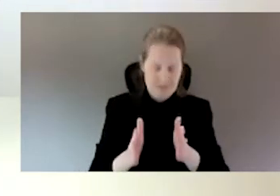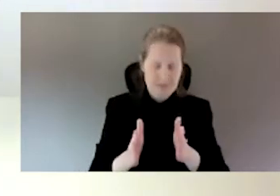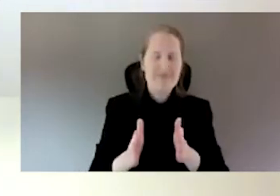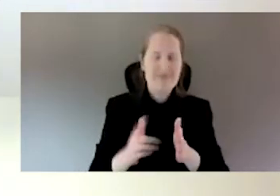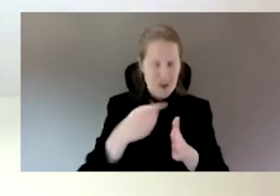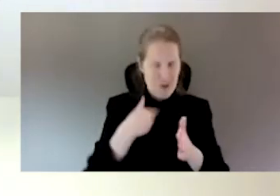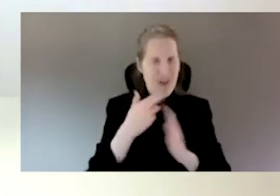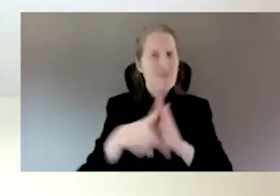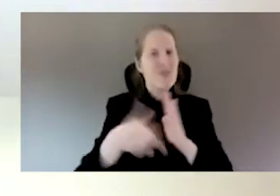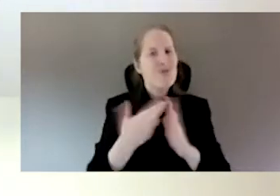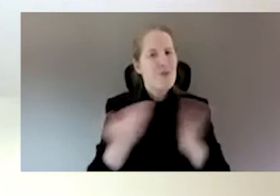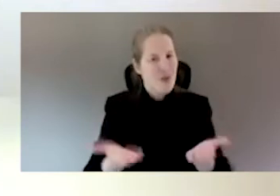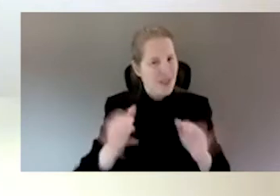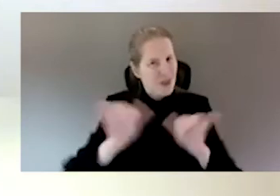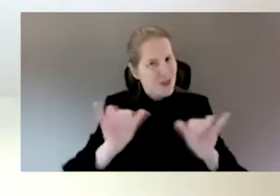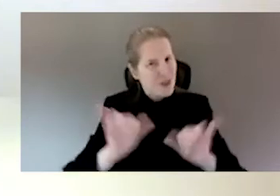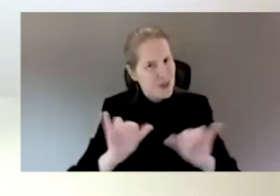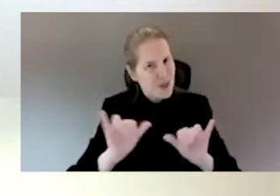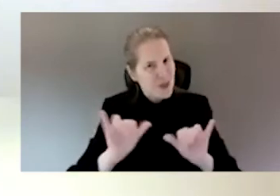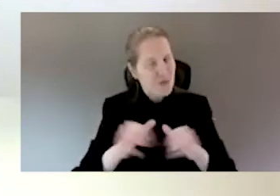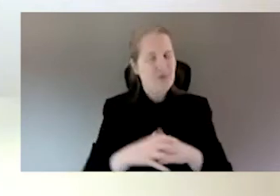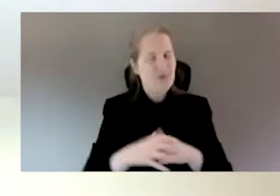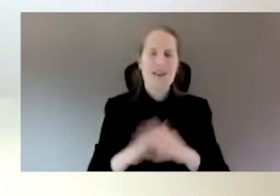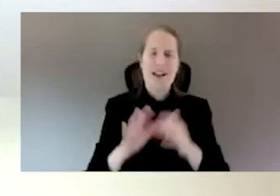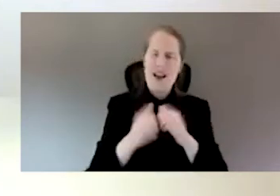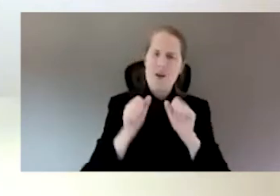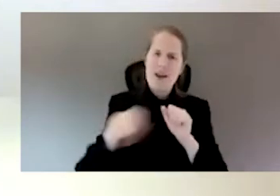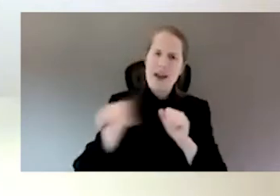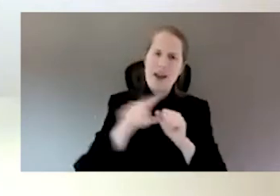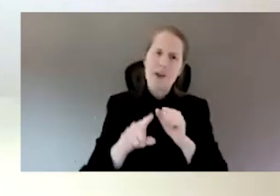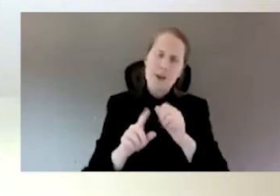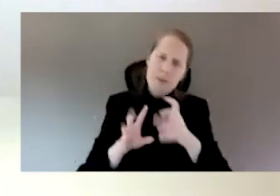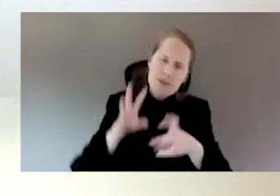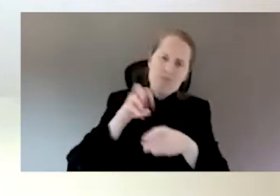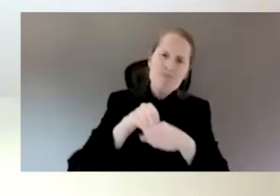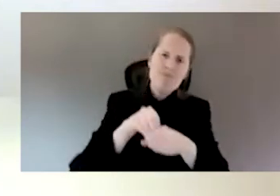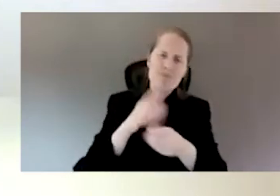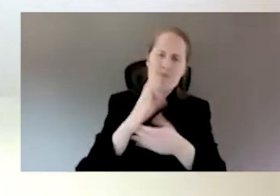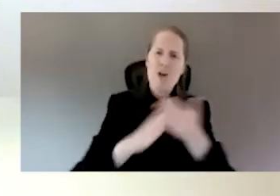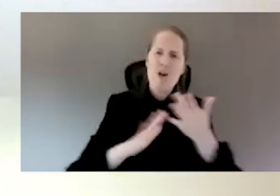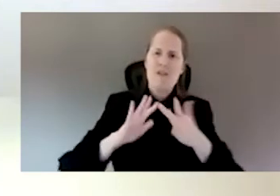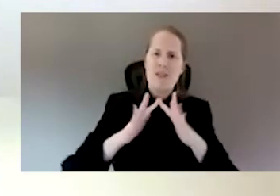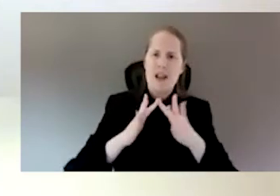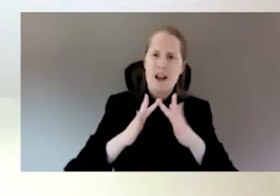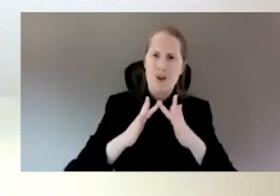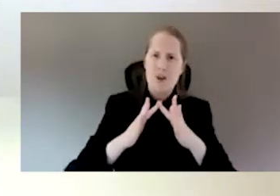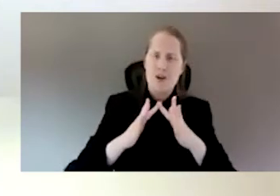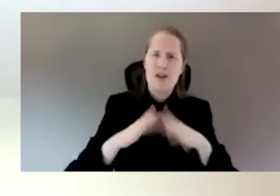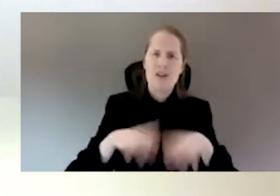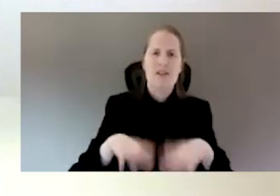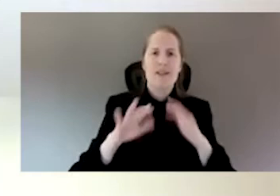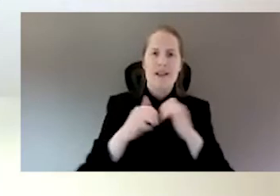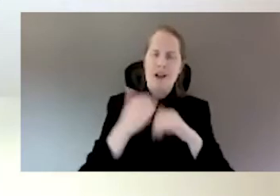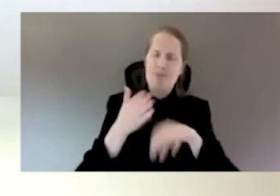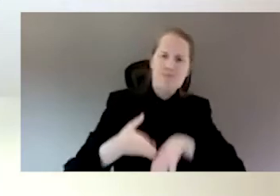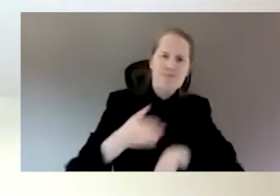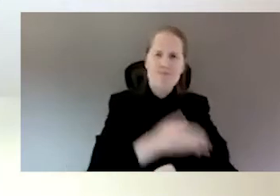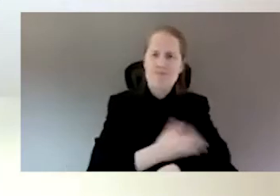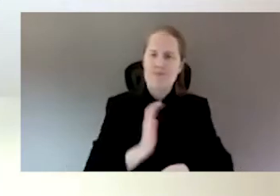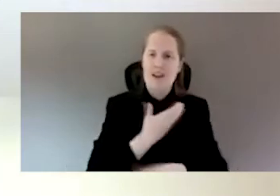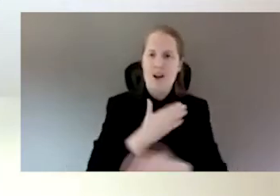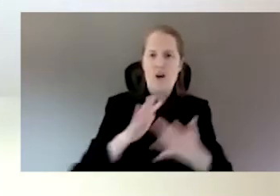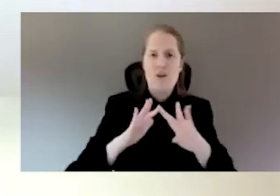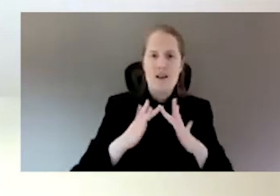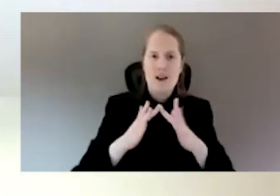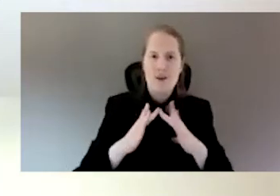to play a role on how you can be part of our network and how you can build leadership within our network. So do